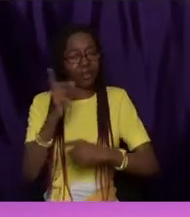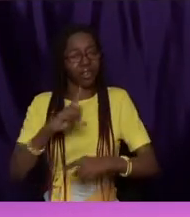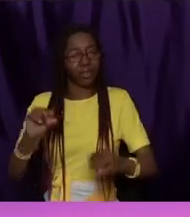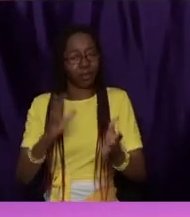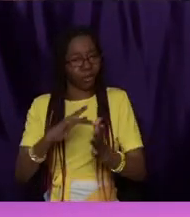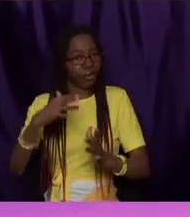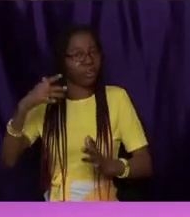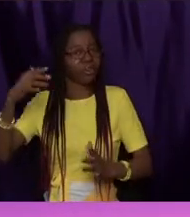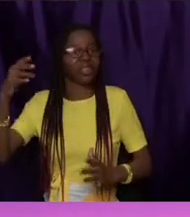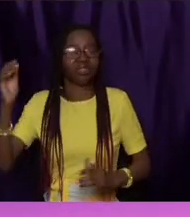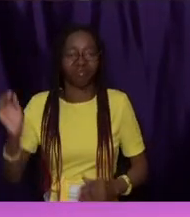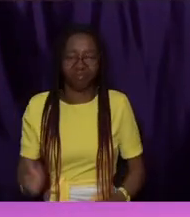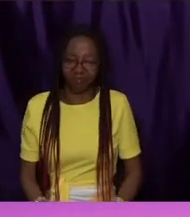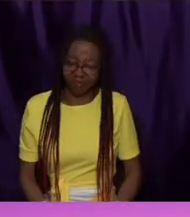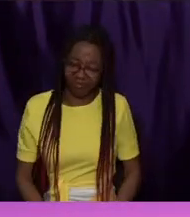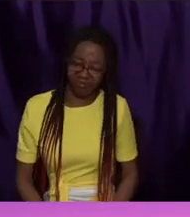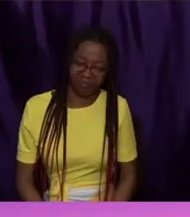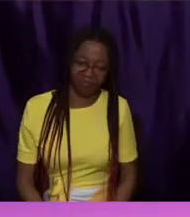glory.